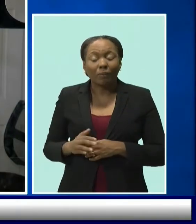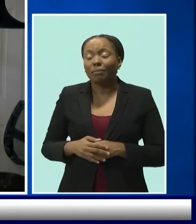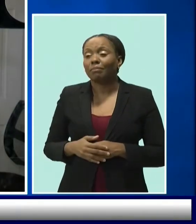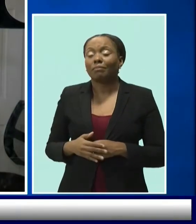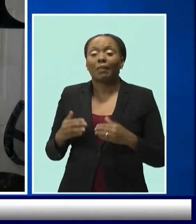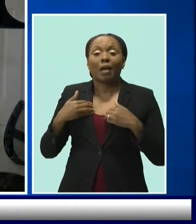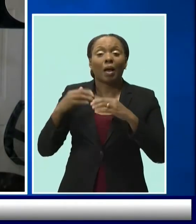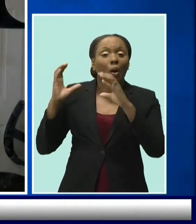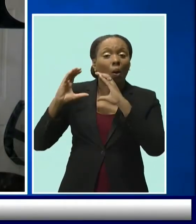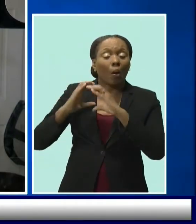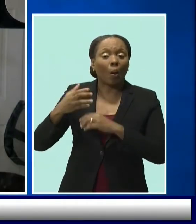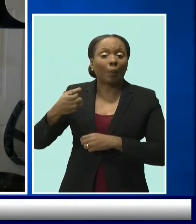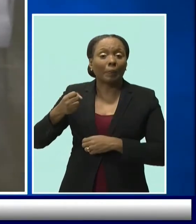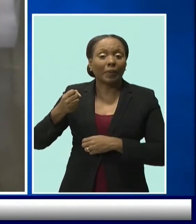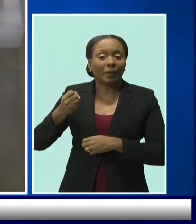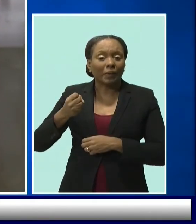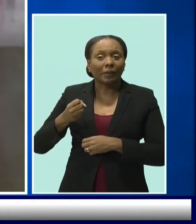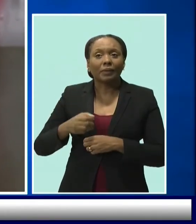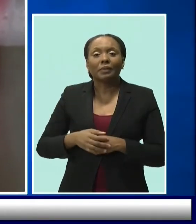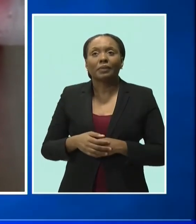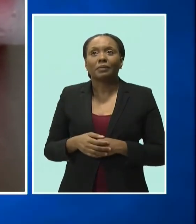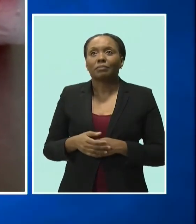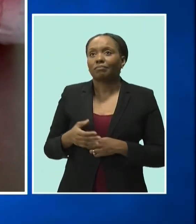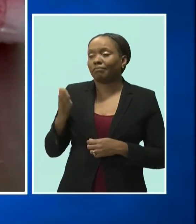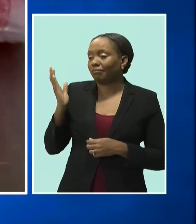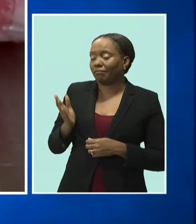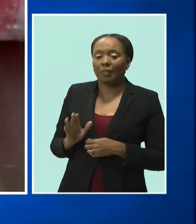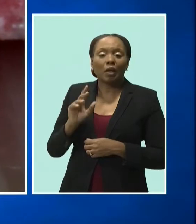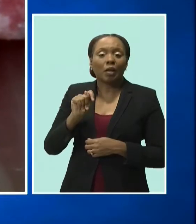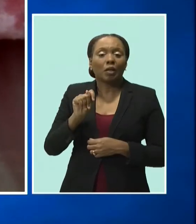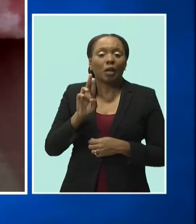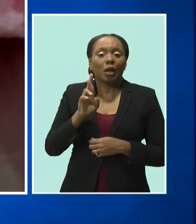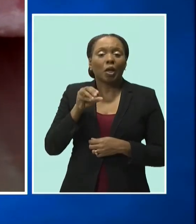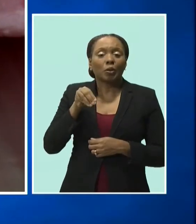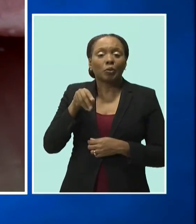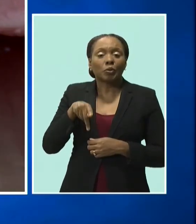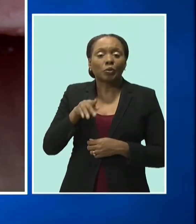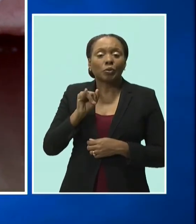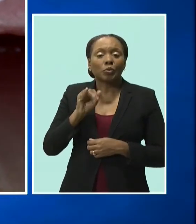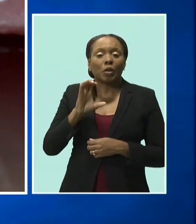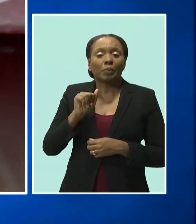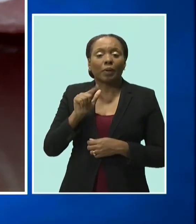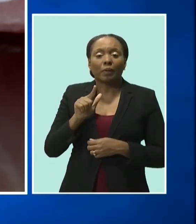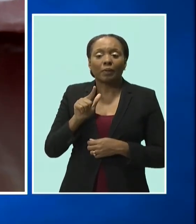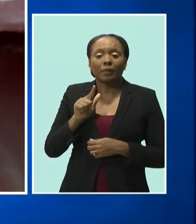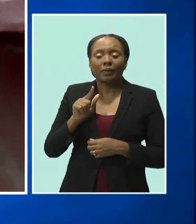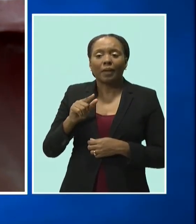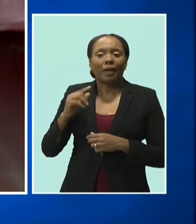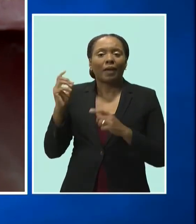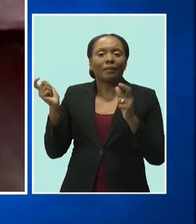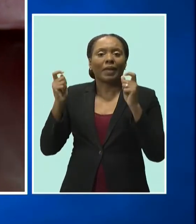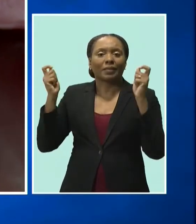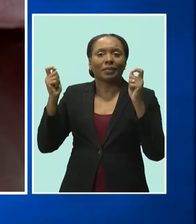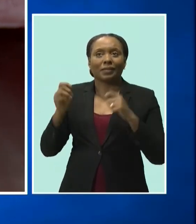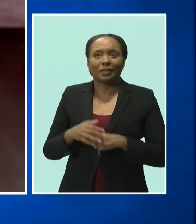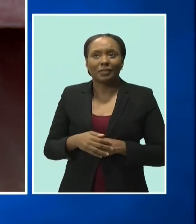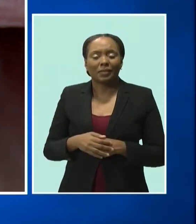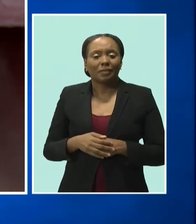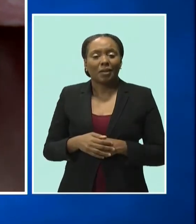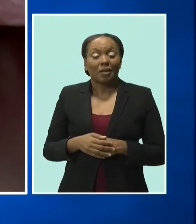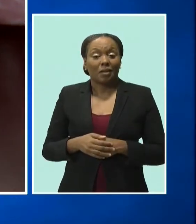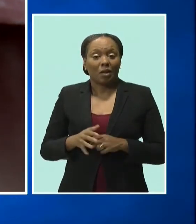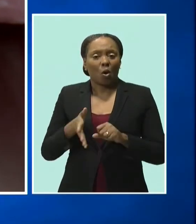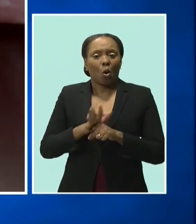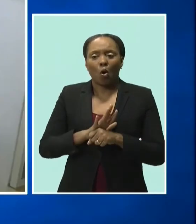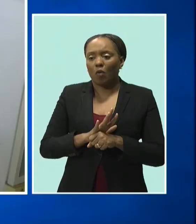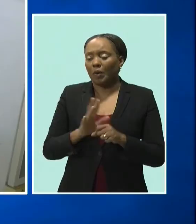has in coconut milk. And there's one called Tropical Fiesta. And since the pandemic has been keeping many people at home, the